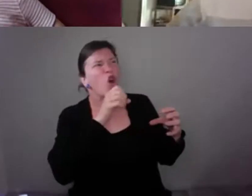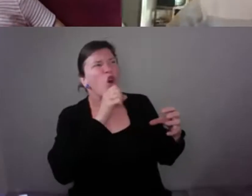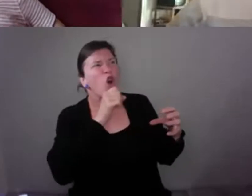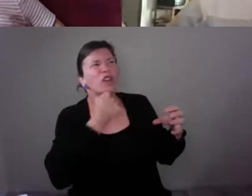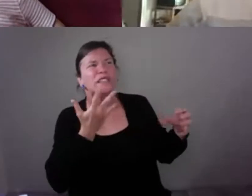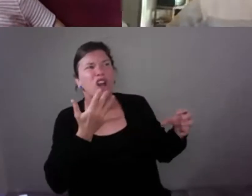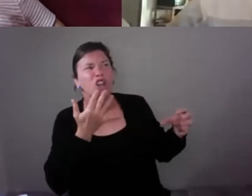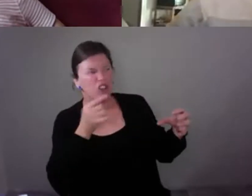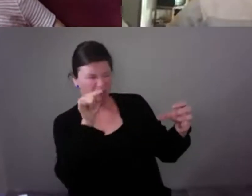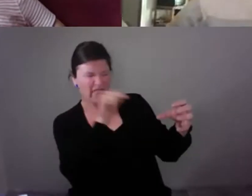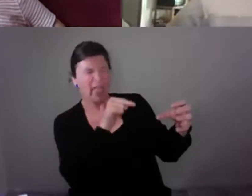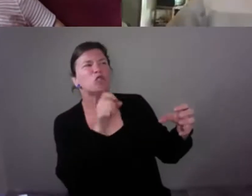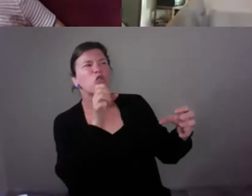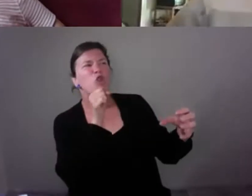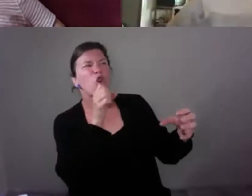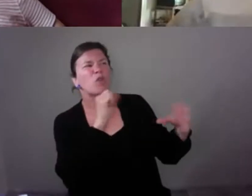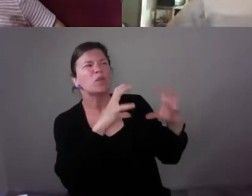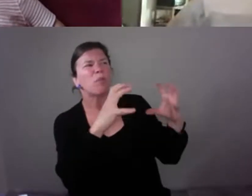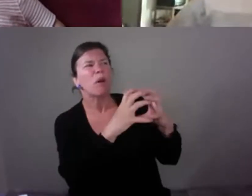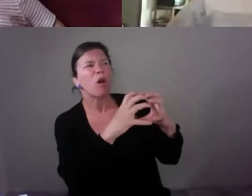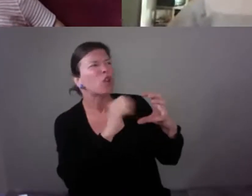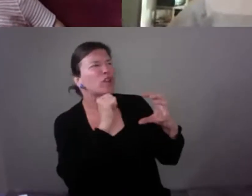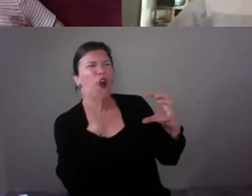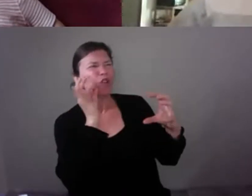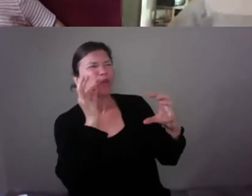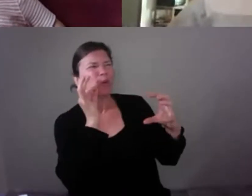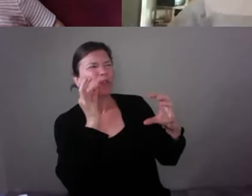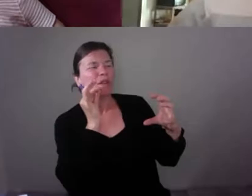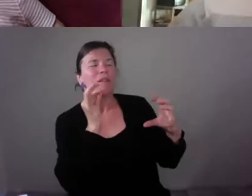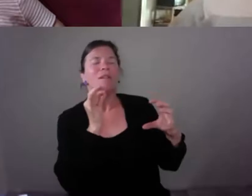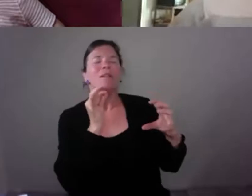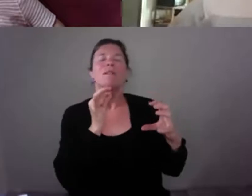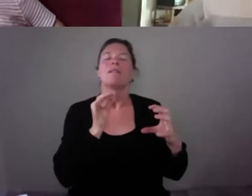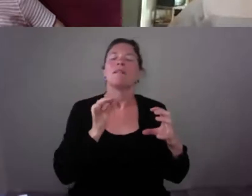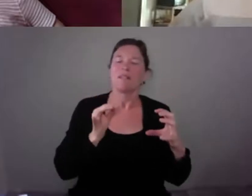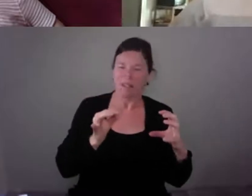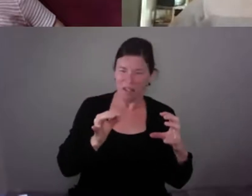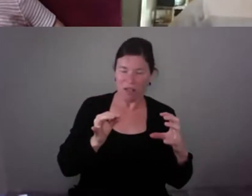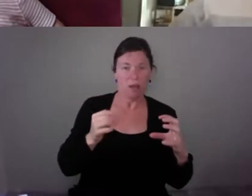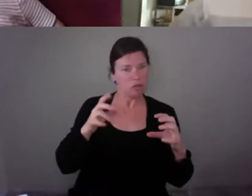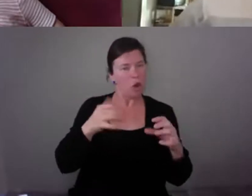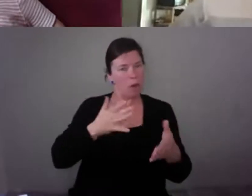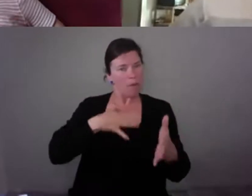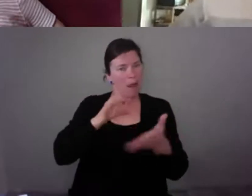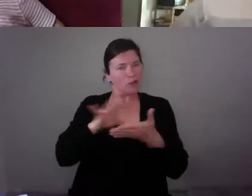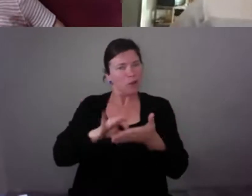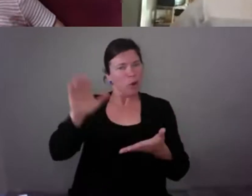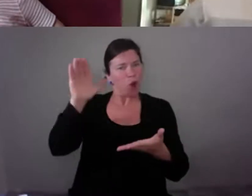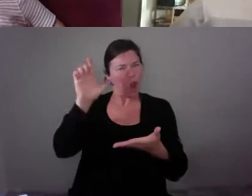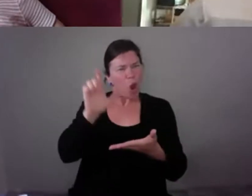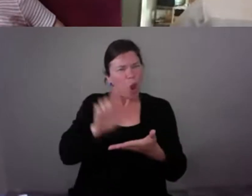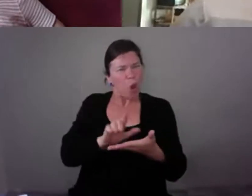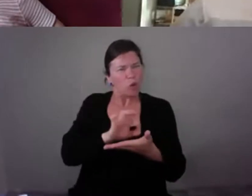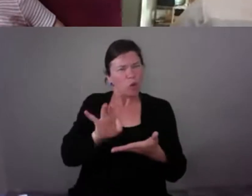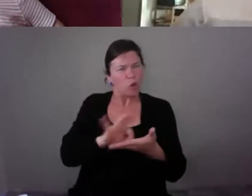box." Yeah. So I got a really low IQ on the test, and they said that I